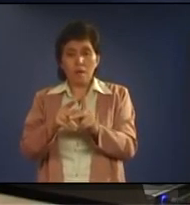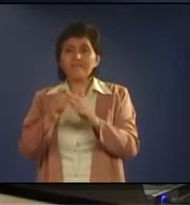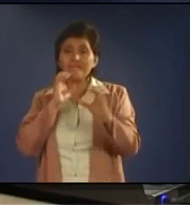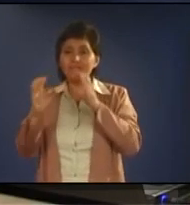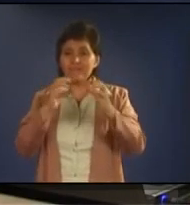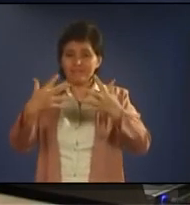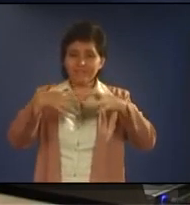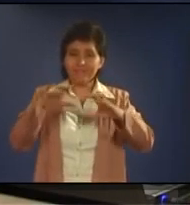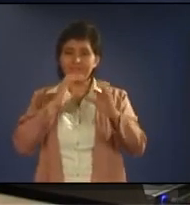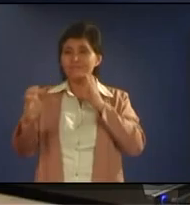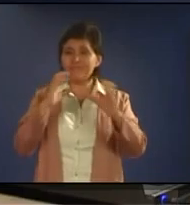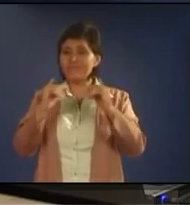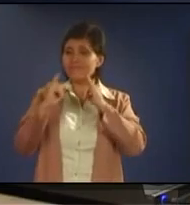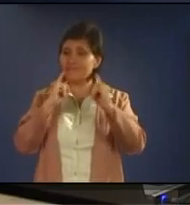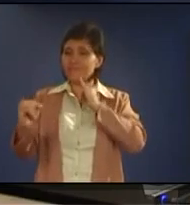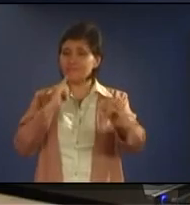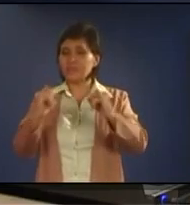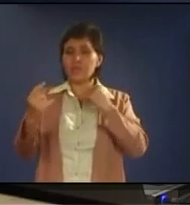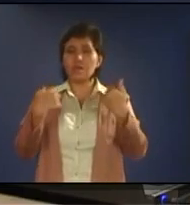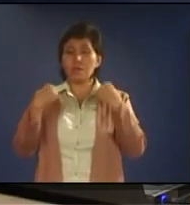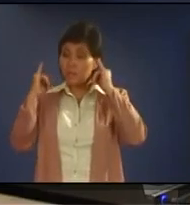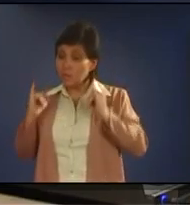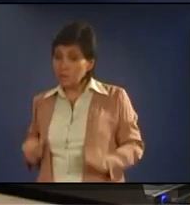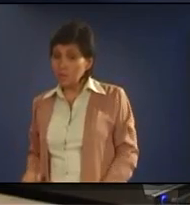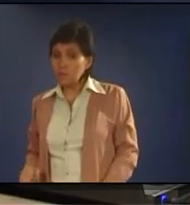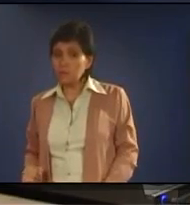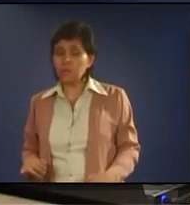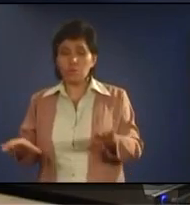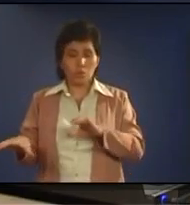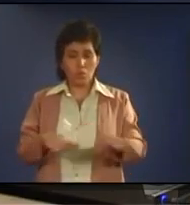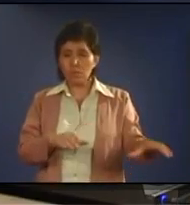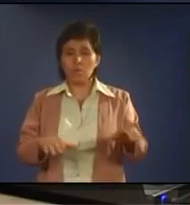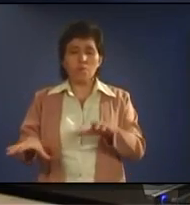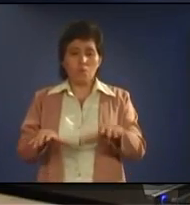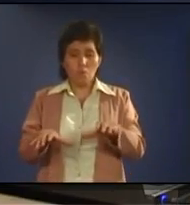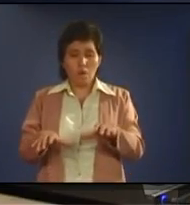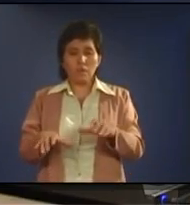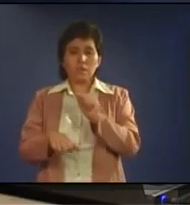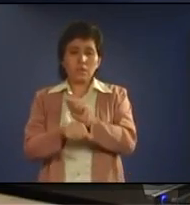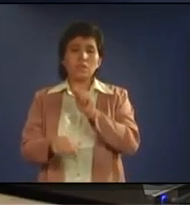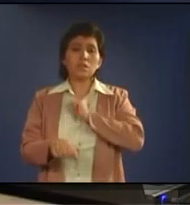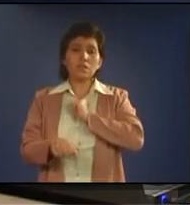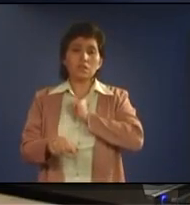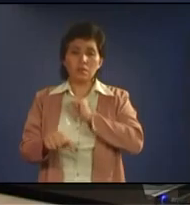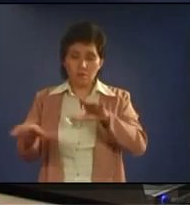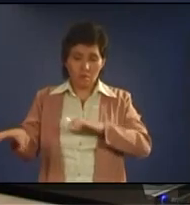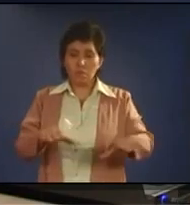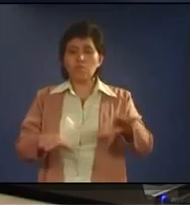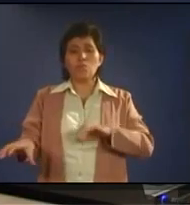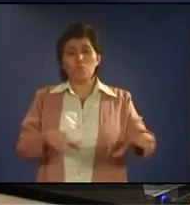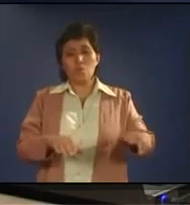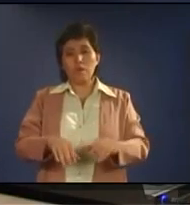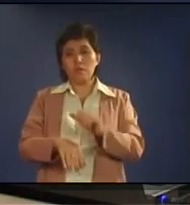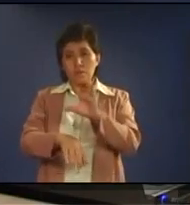to interact. Okay, individually doing your homework or individually playing your computer, that